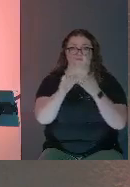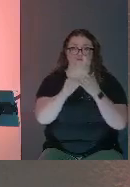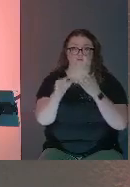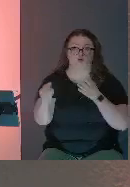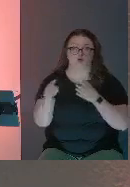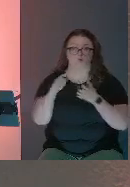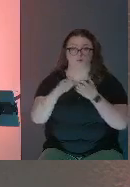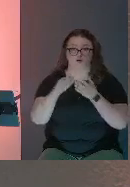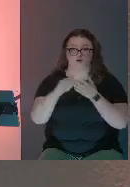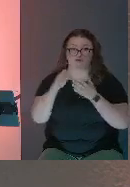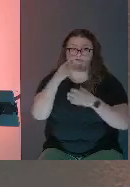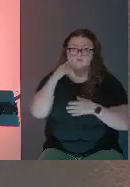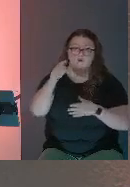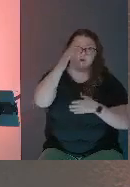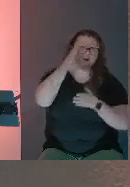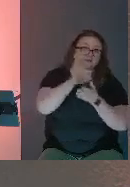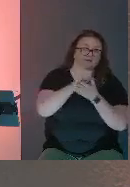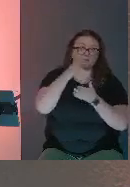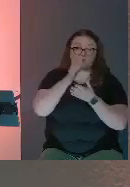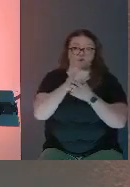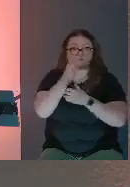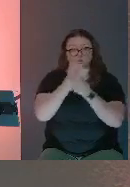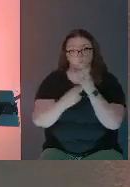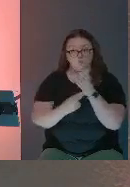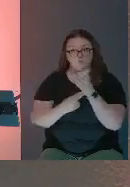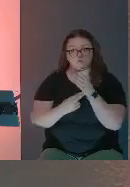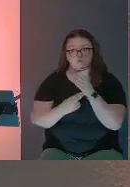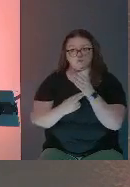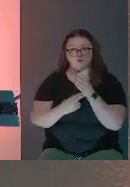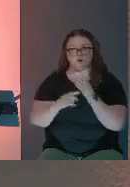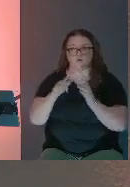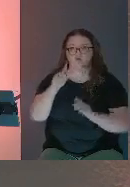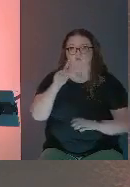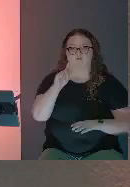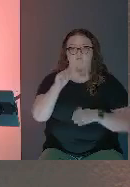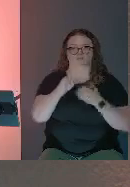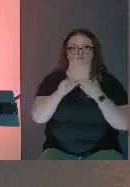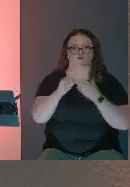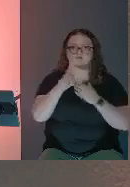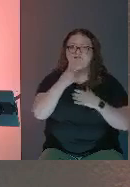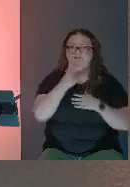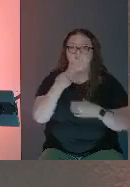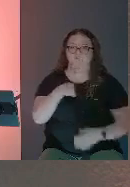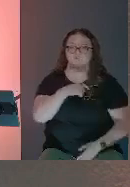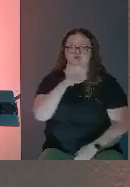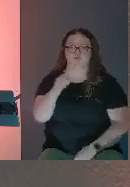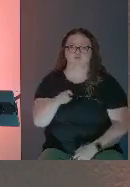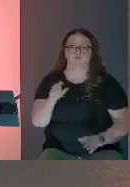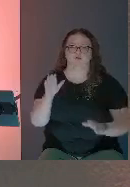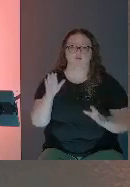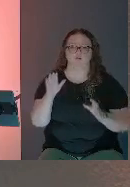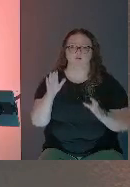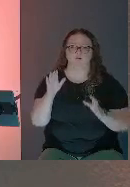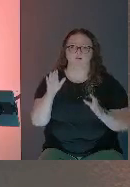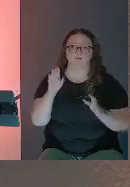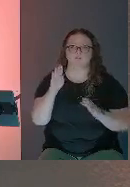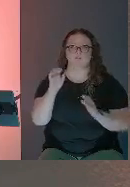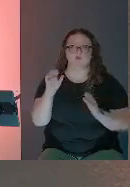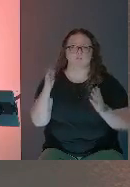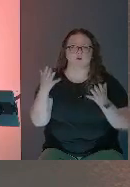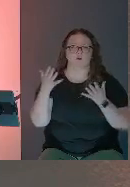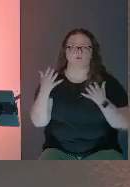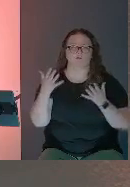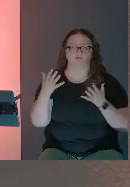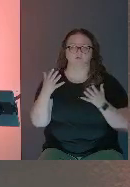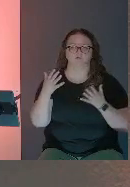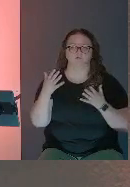parties. Where the 21st verse that we are to be what? We are to be subject, or we are